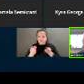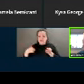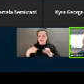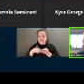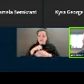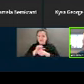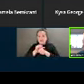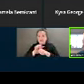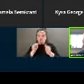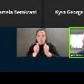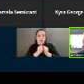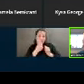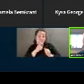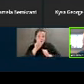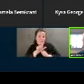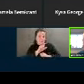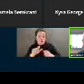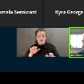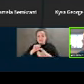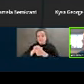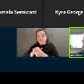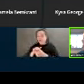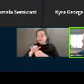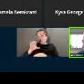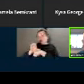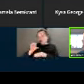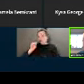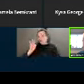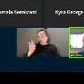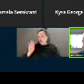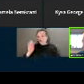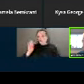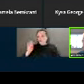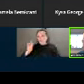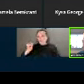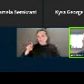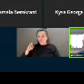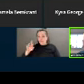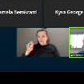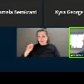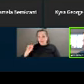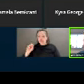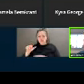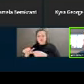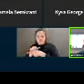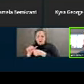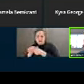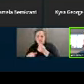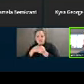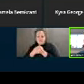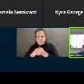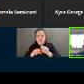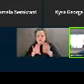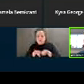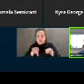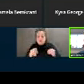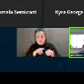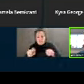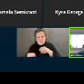of the Brethren. And they are specifically trained to deal with and to support children who are impacted